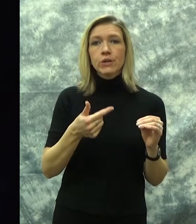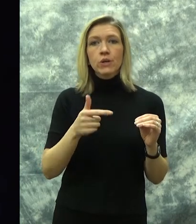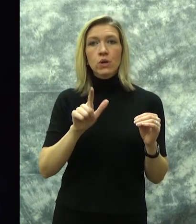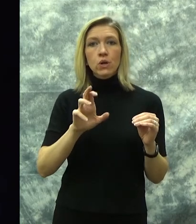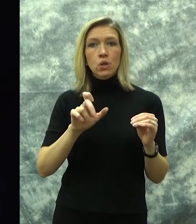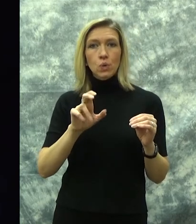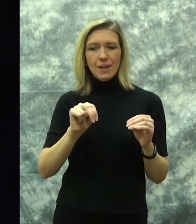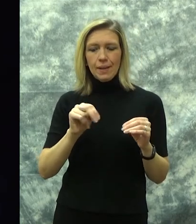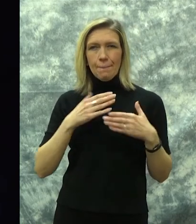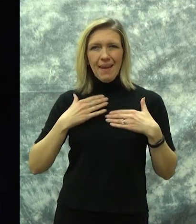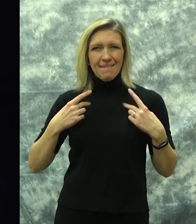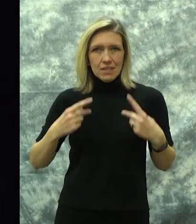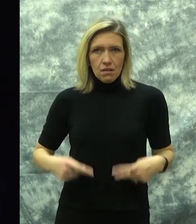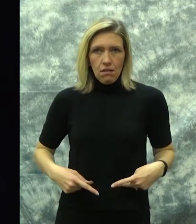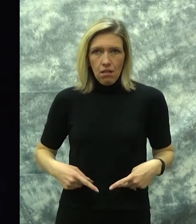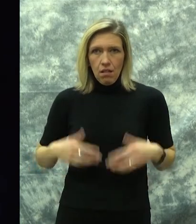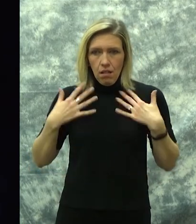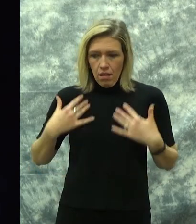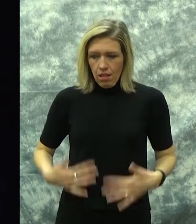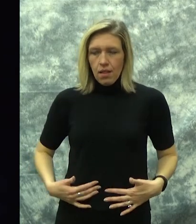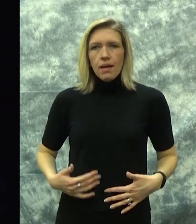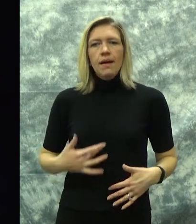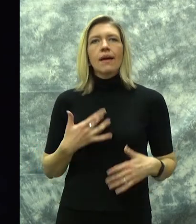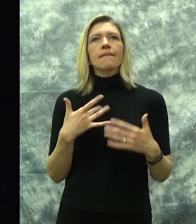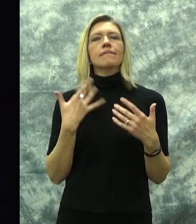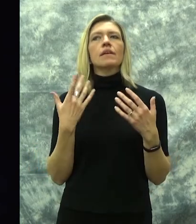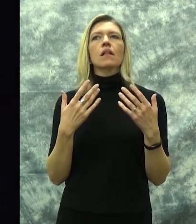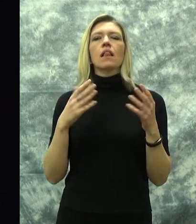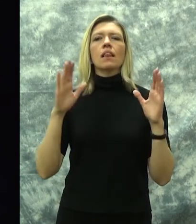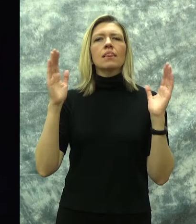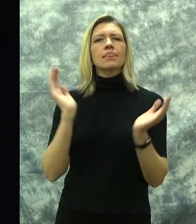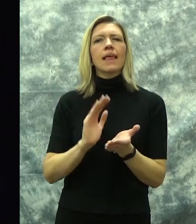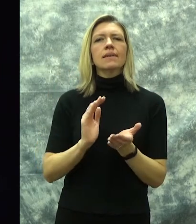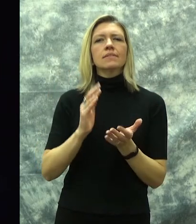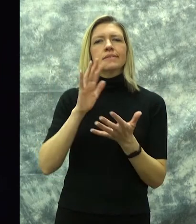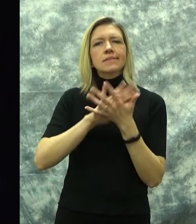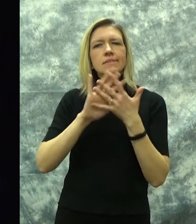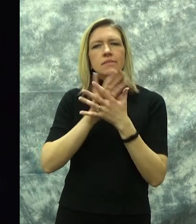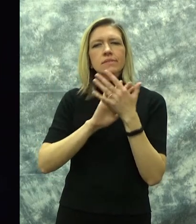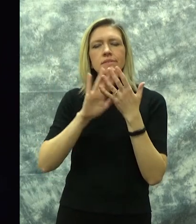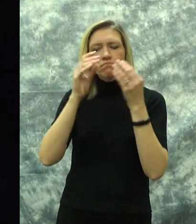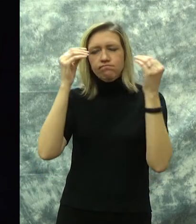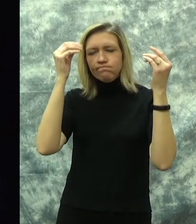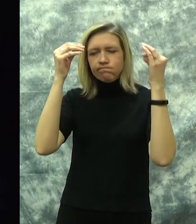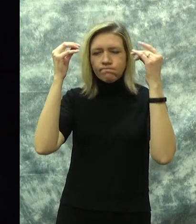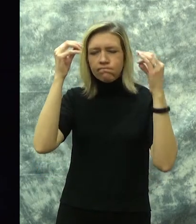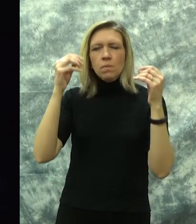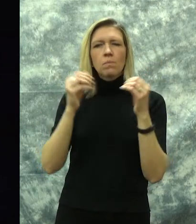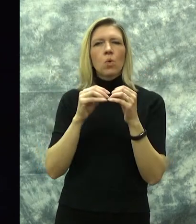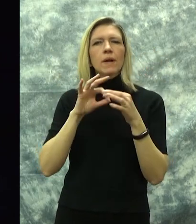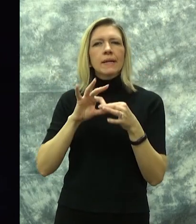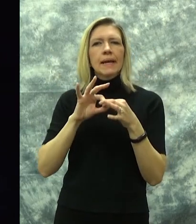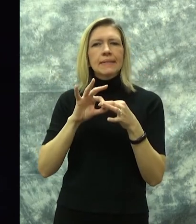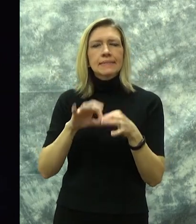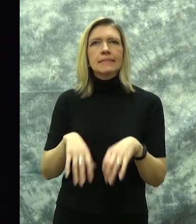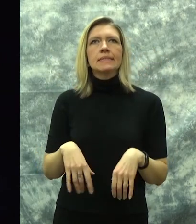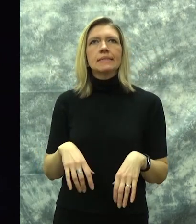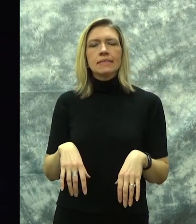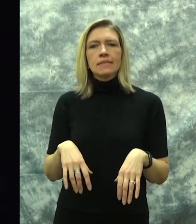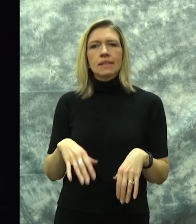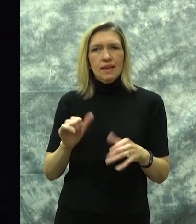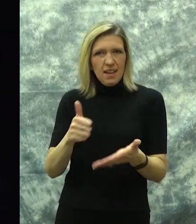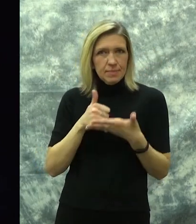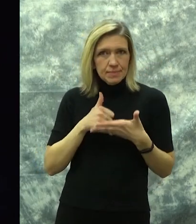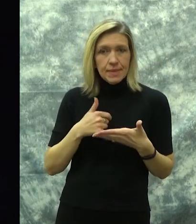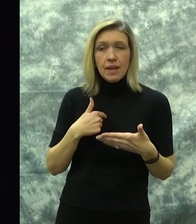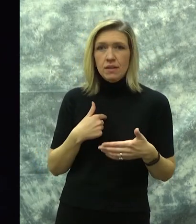me feel less foggy-brained and more connected in every way possible. So it serves me. I had a little glitch with it, but you got me. I'm like, I only had 2